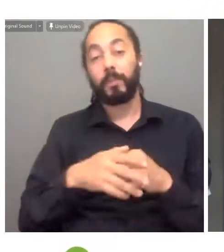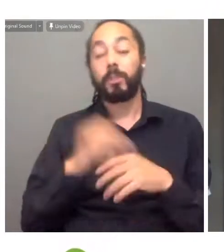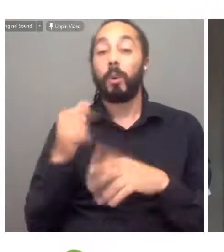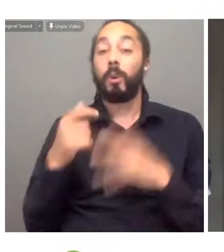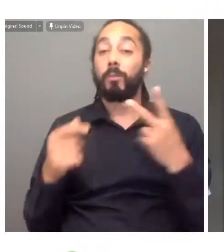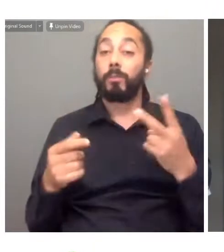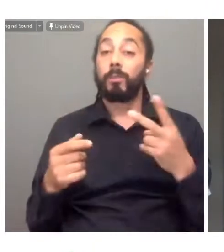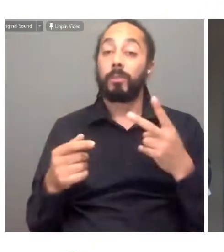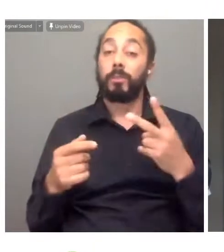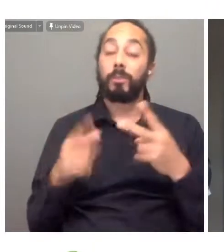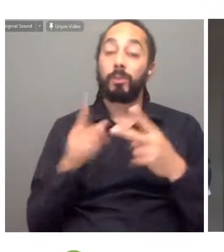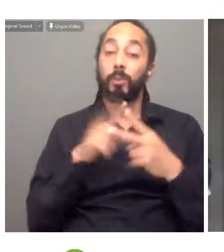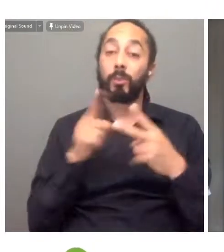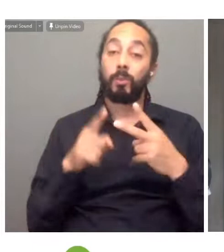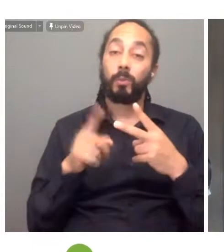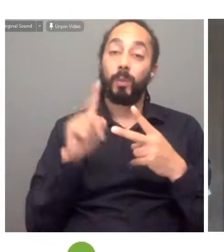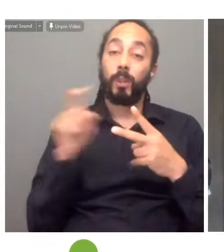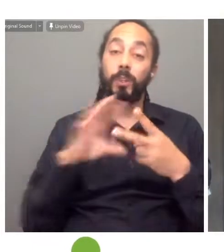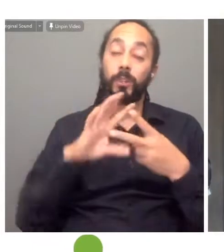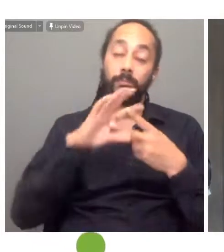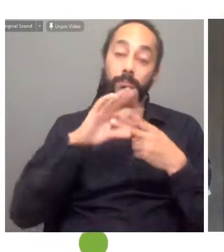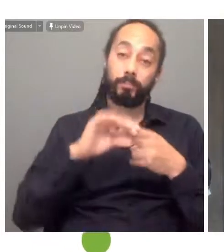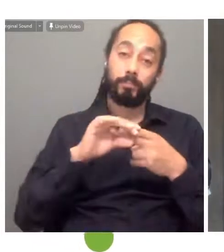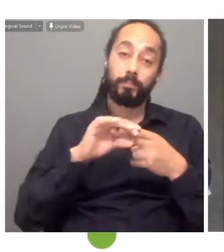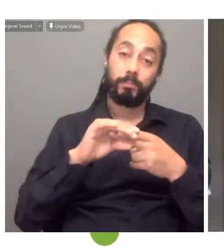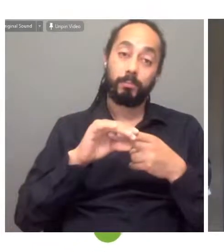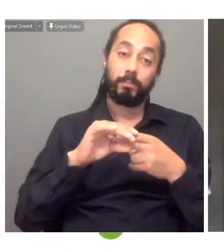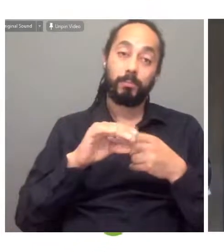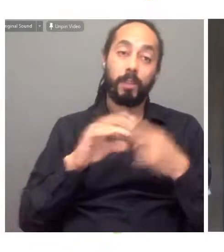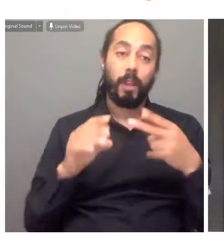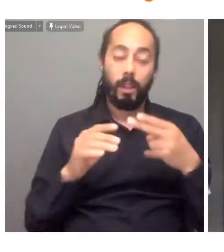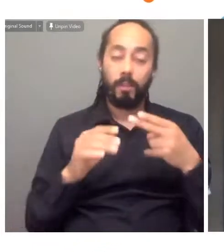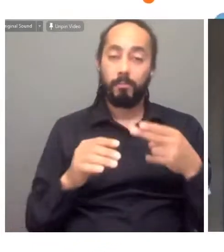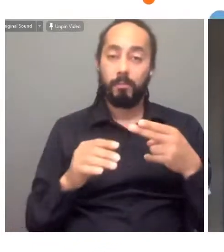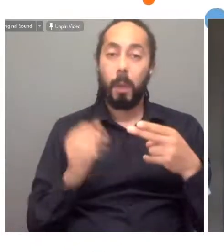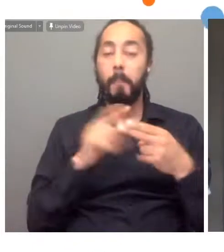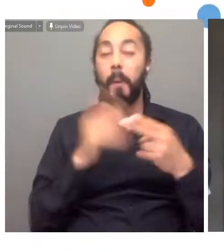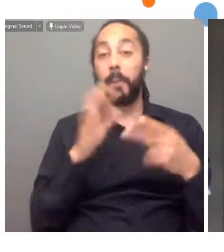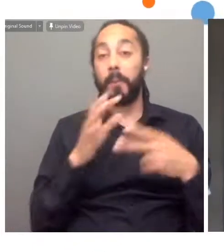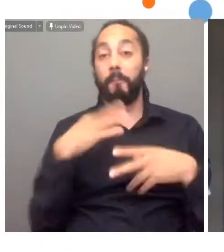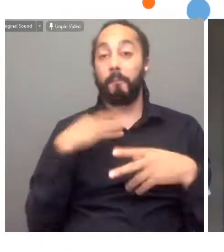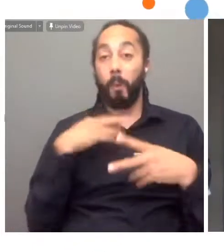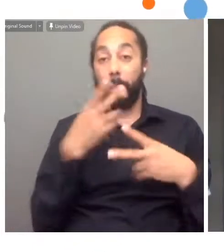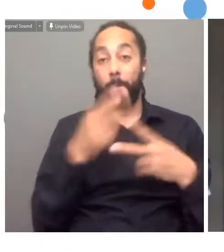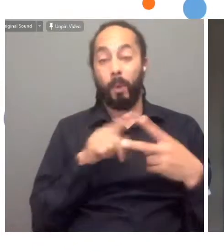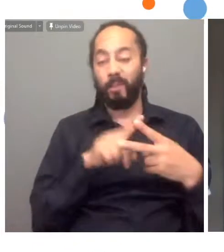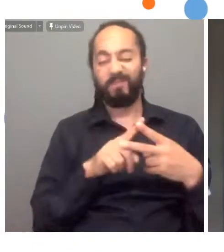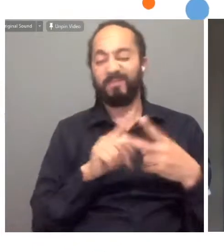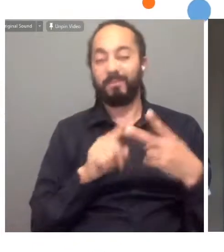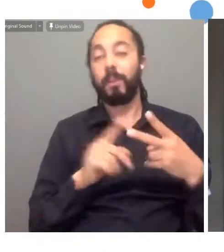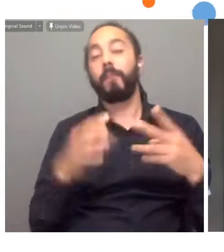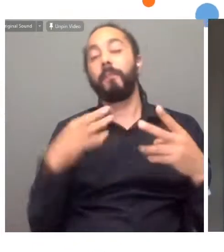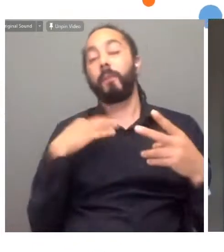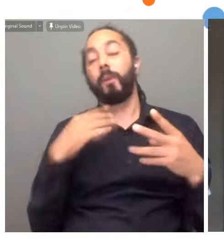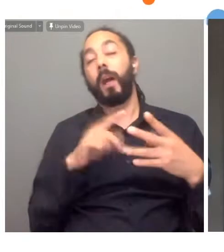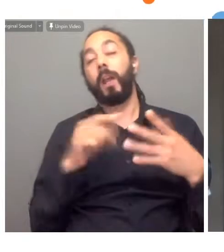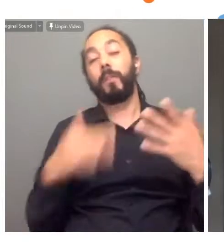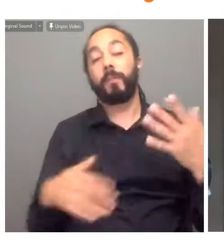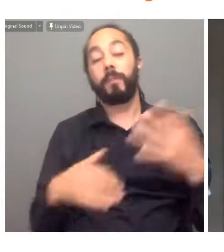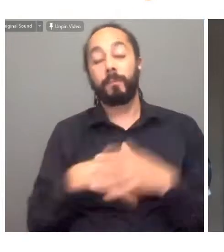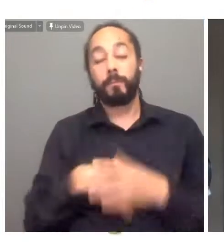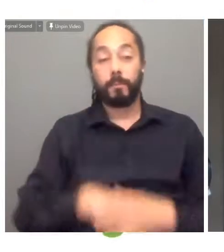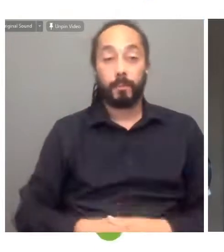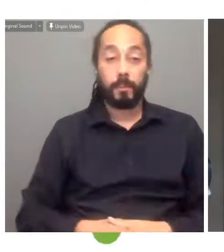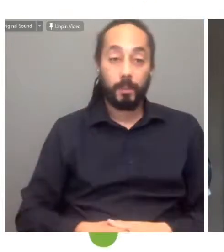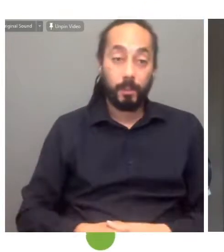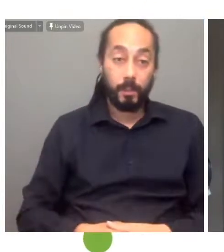I'd encourage you to vote for other ones further down that way. Okay, so our first question is, the effect of the new rules around